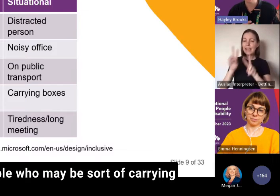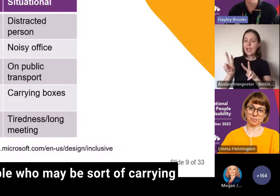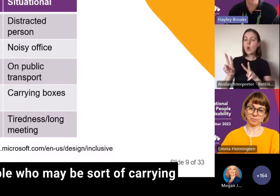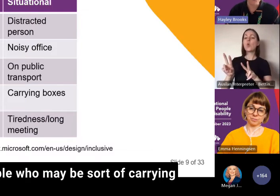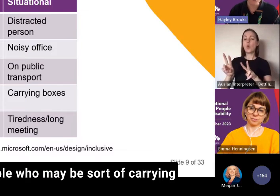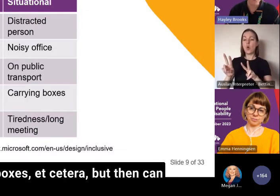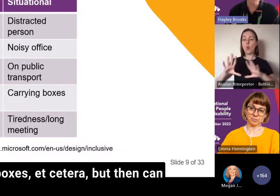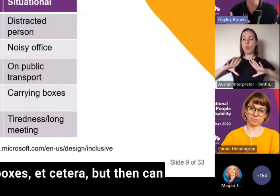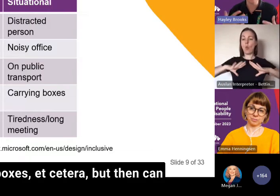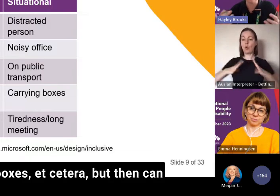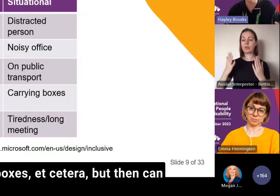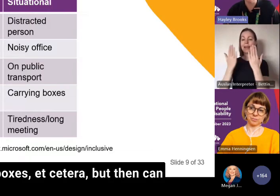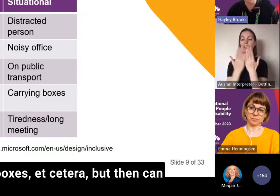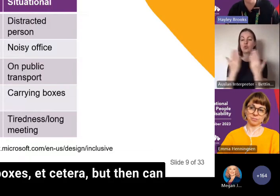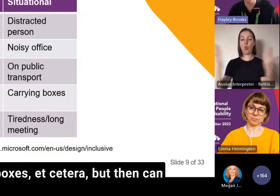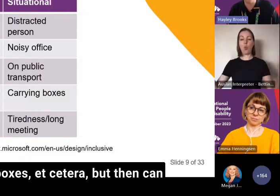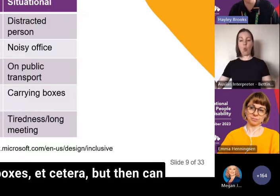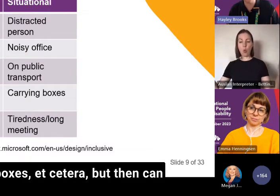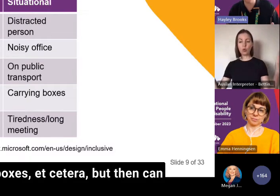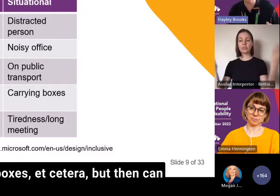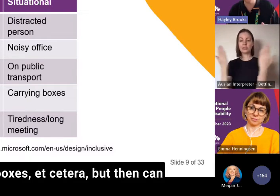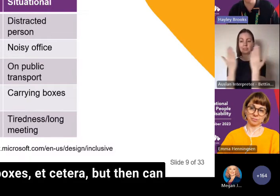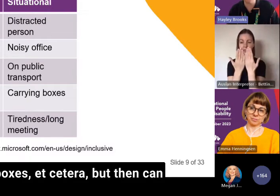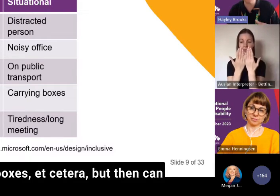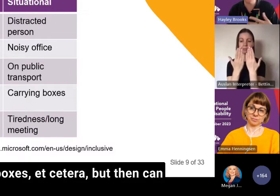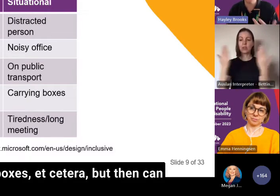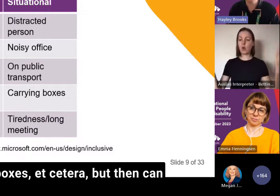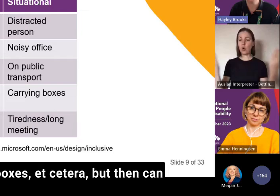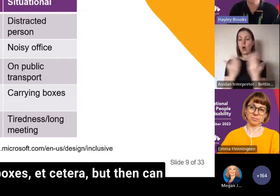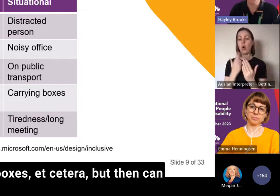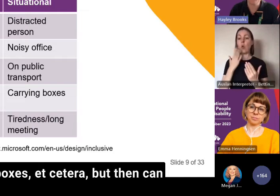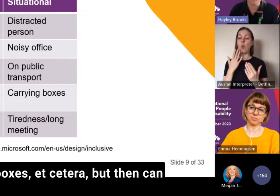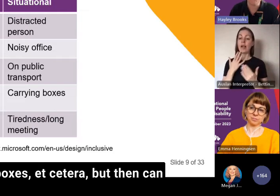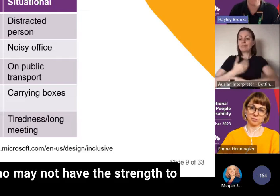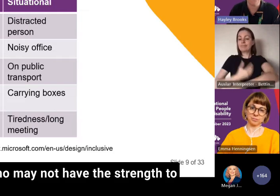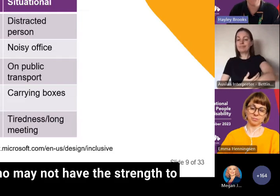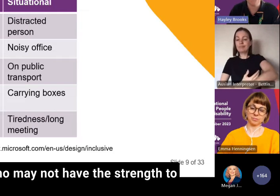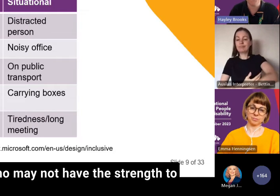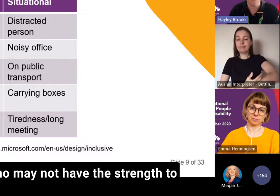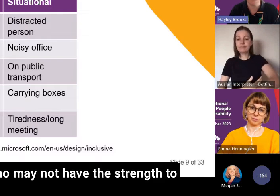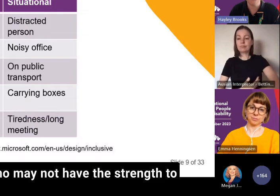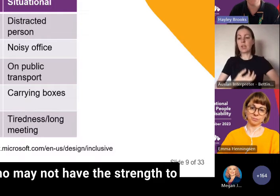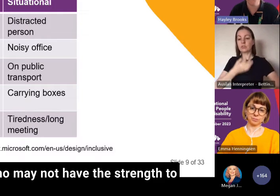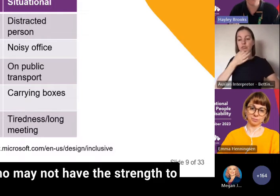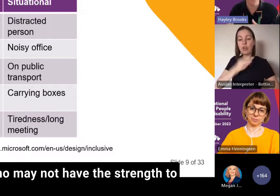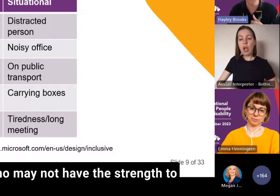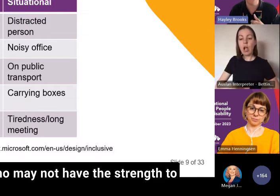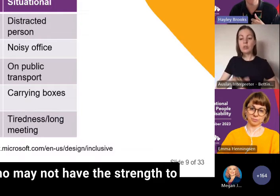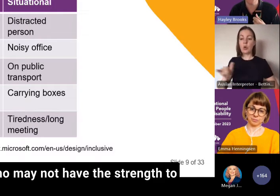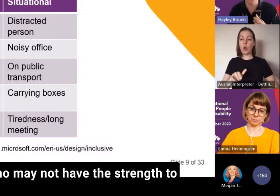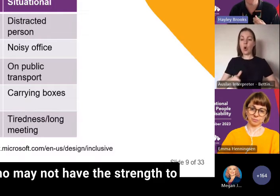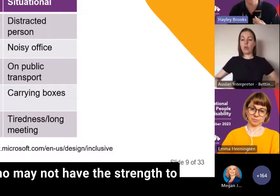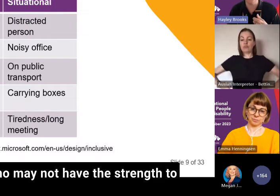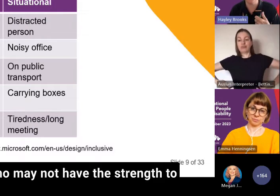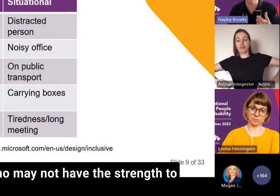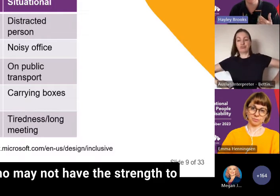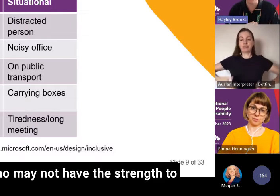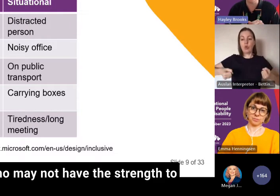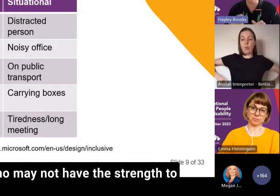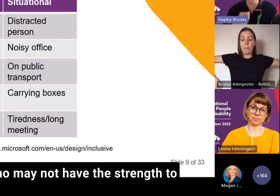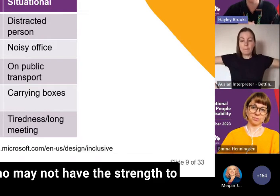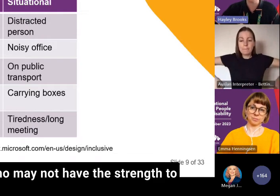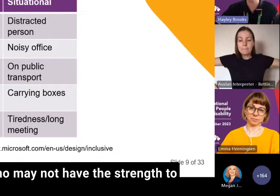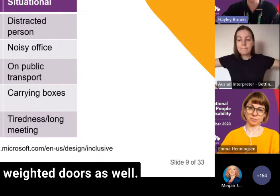be sort of carrying a child or carrying boxes, etc., but then can also benefit people who may not have